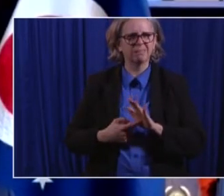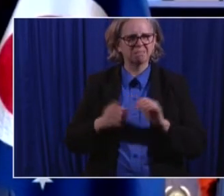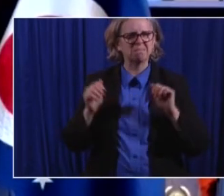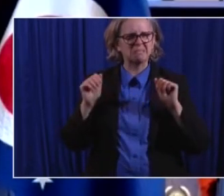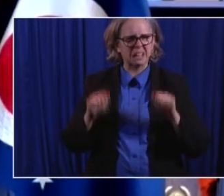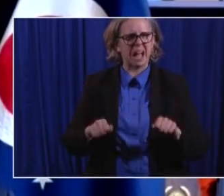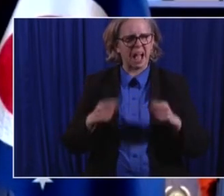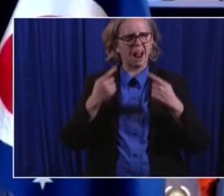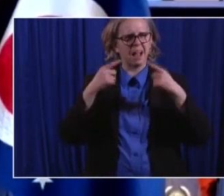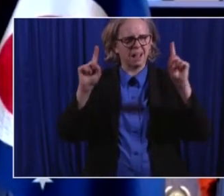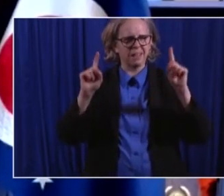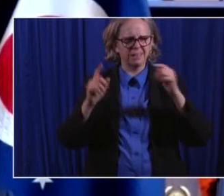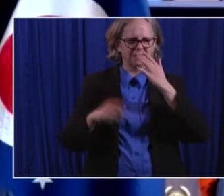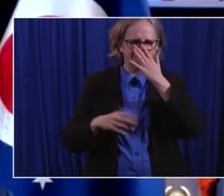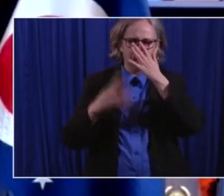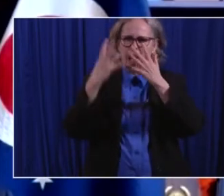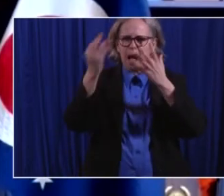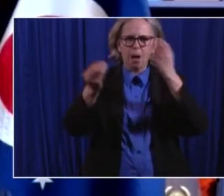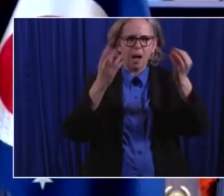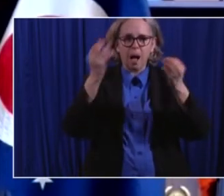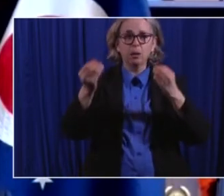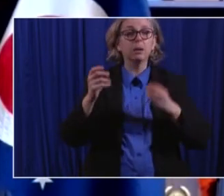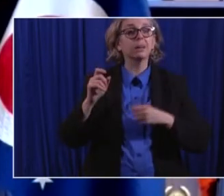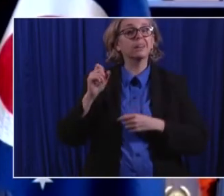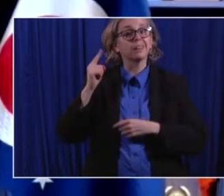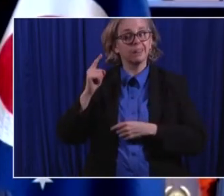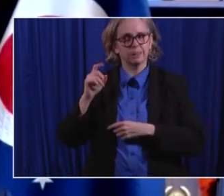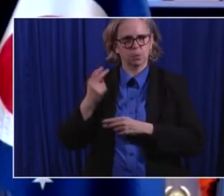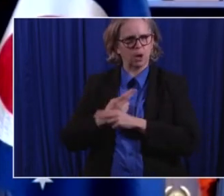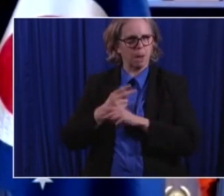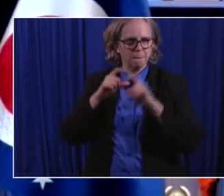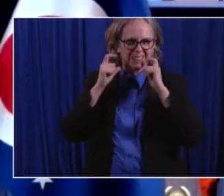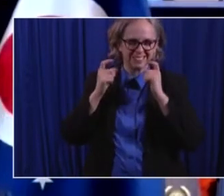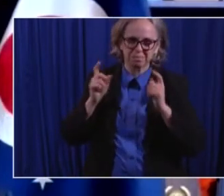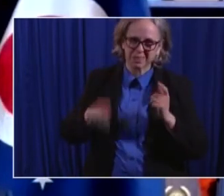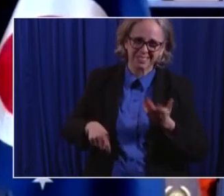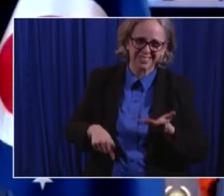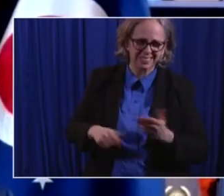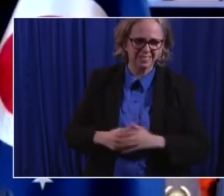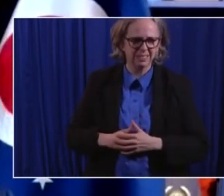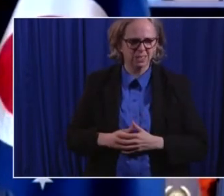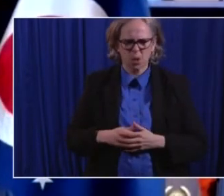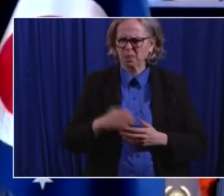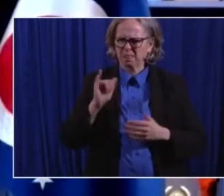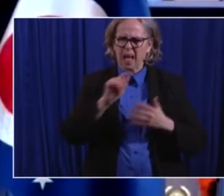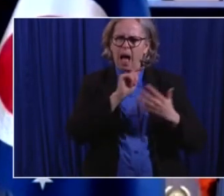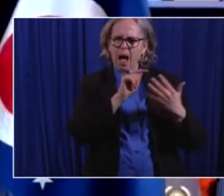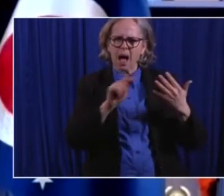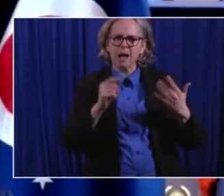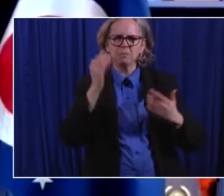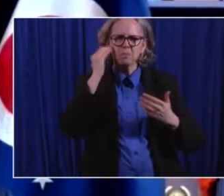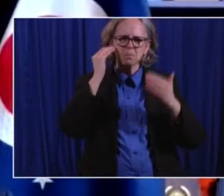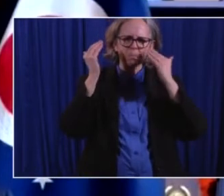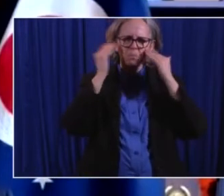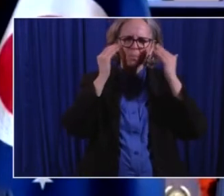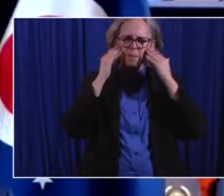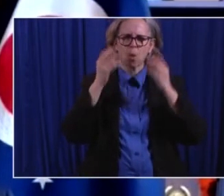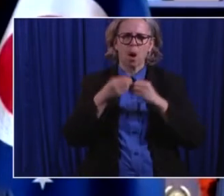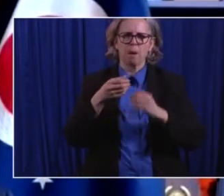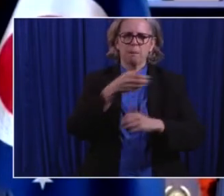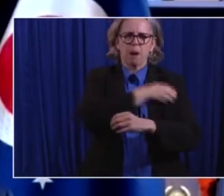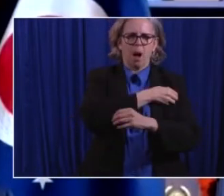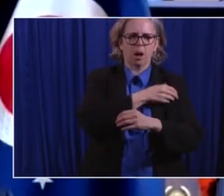going to reduce the threat of the spread. So we have a lot more going for us now than we have going against us. And we just have to stay the course